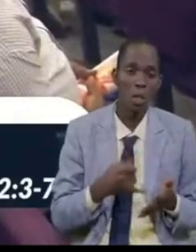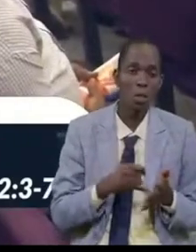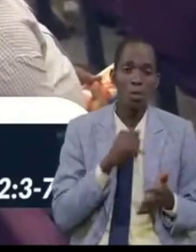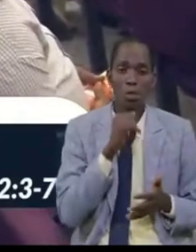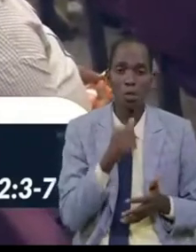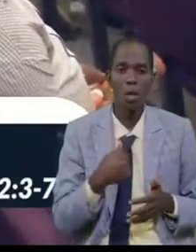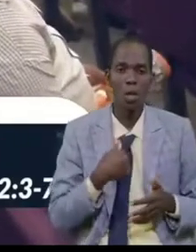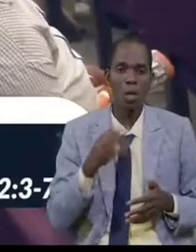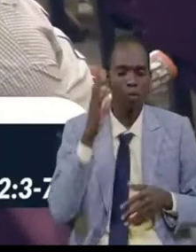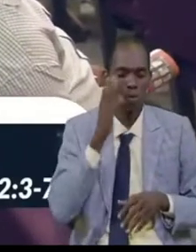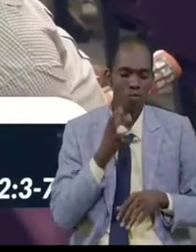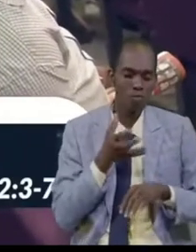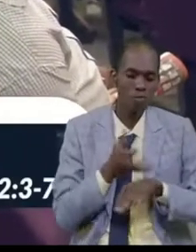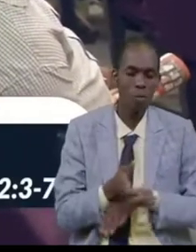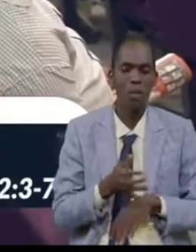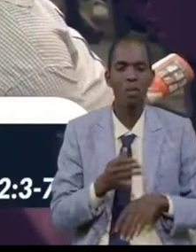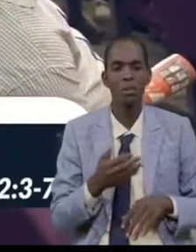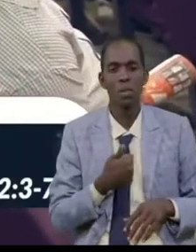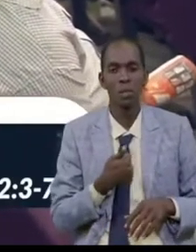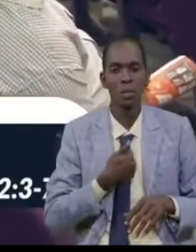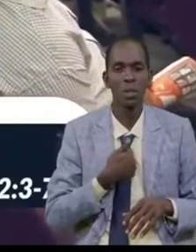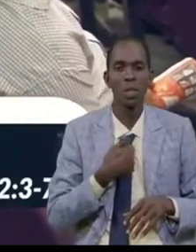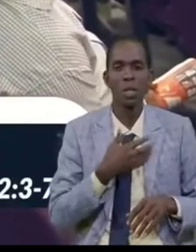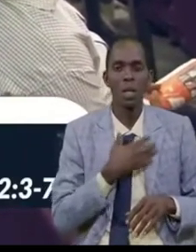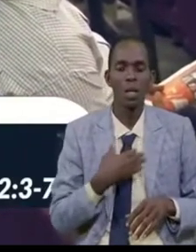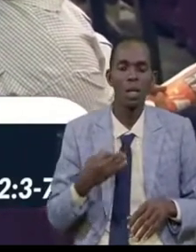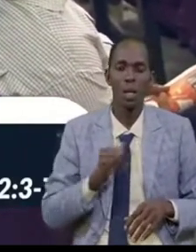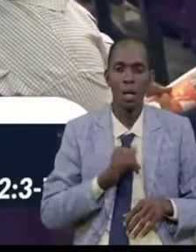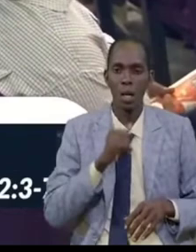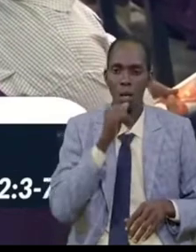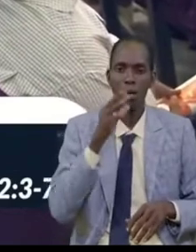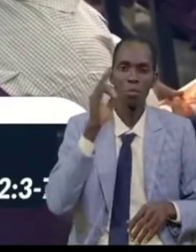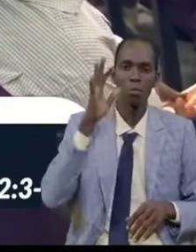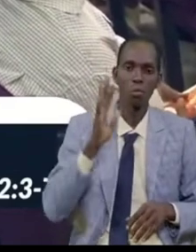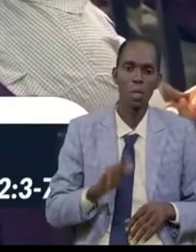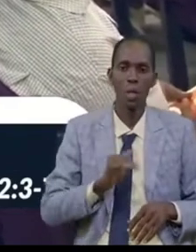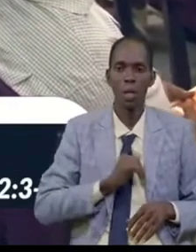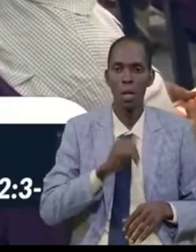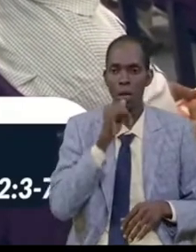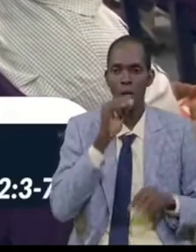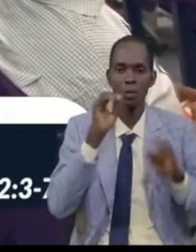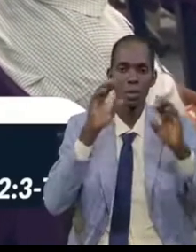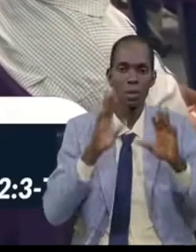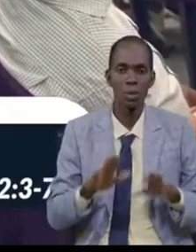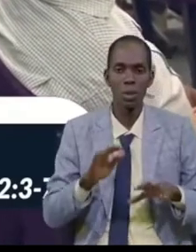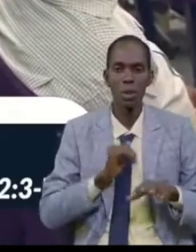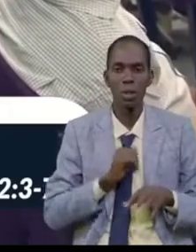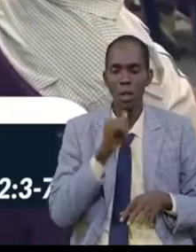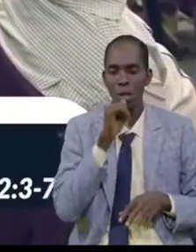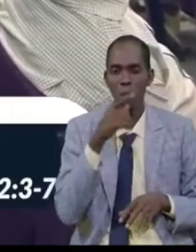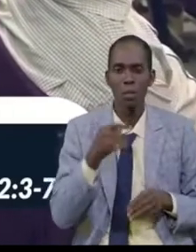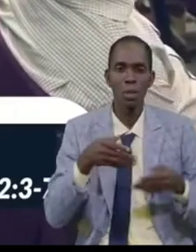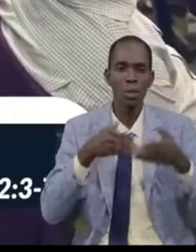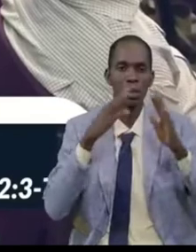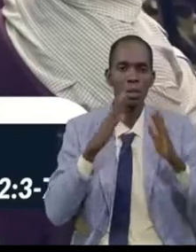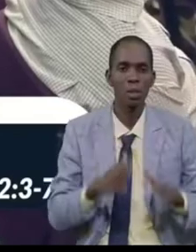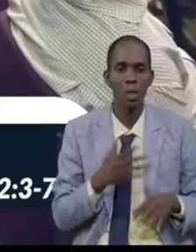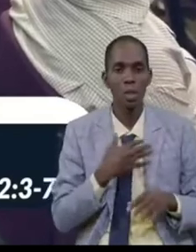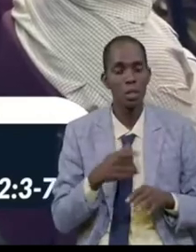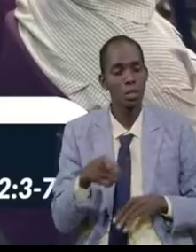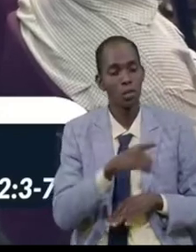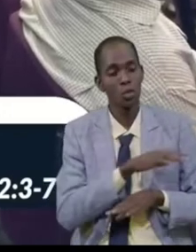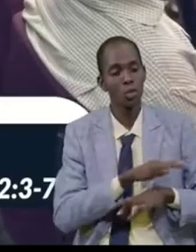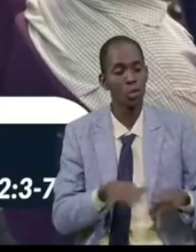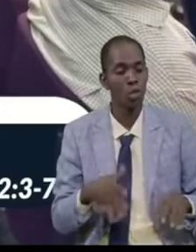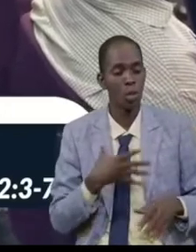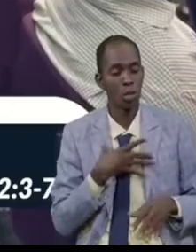them, I'll crush them. I'm the pastor, I am the evangelist, I'm the teacher, I'm the leader, and if they don't